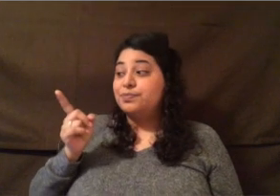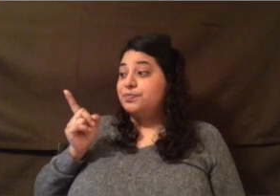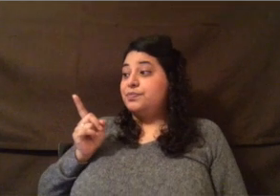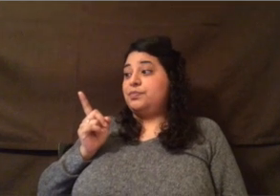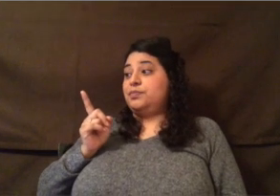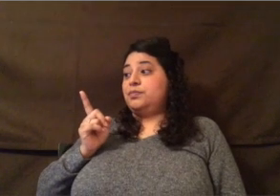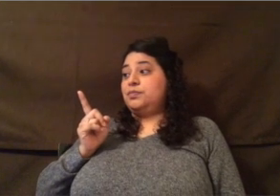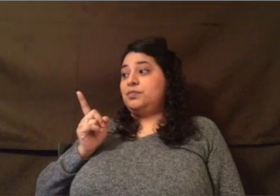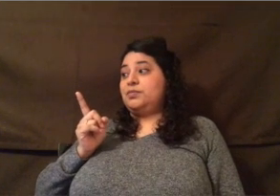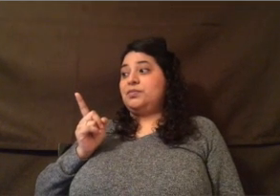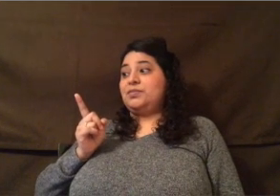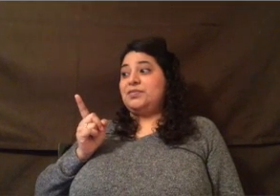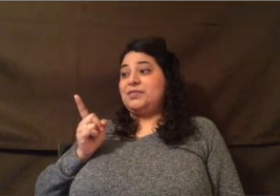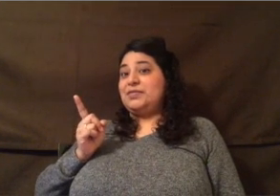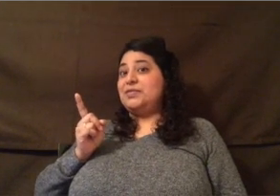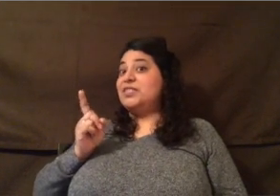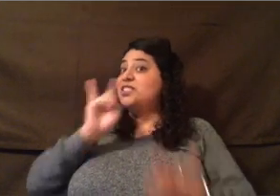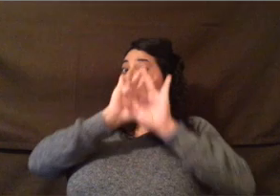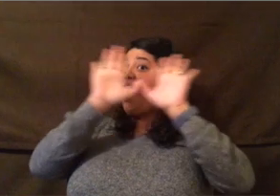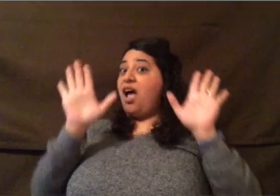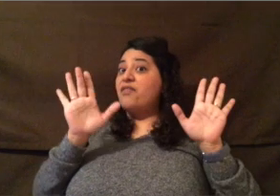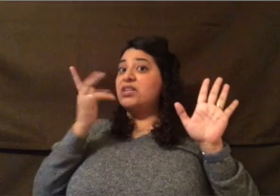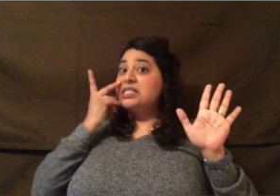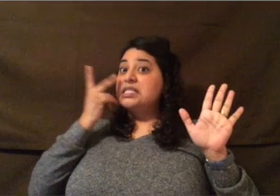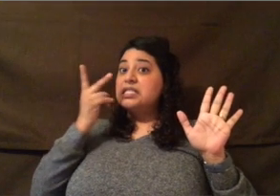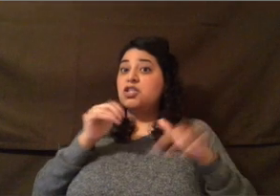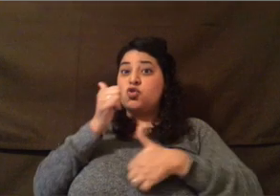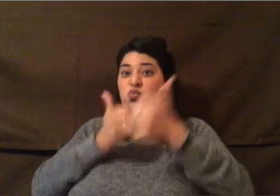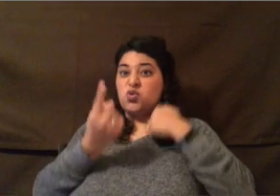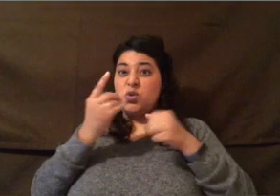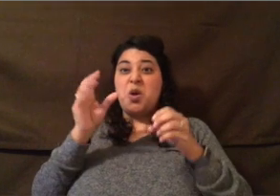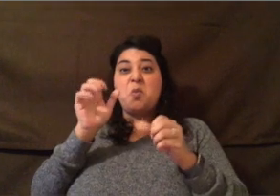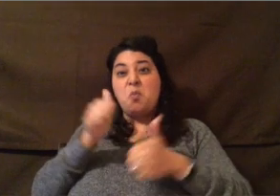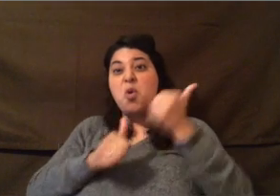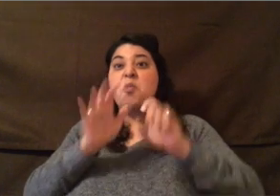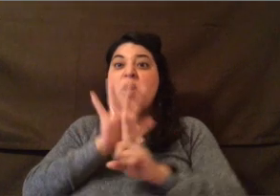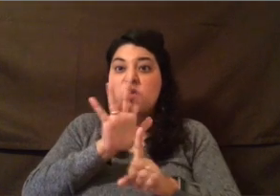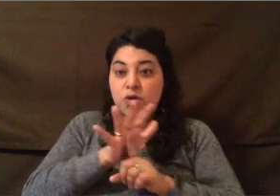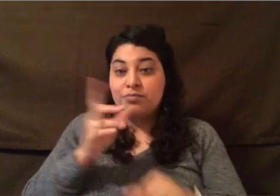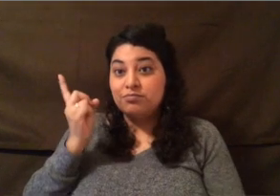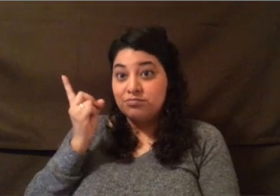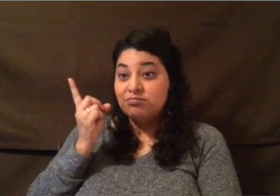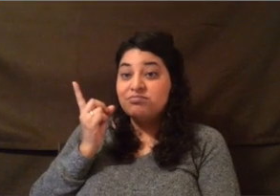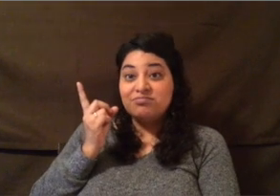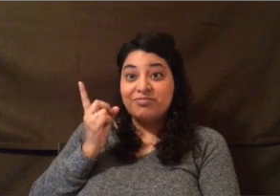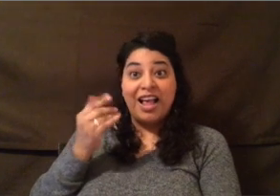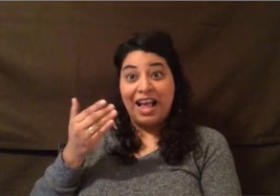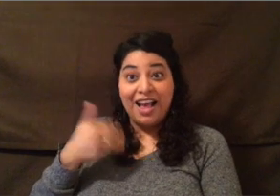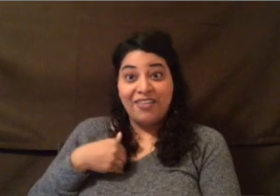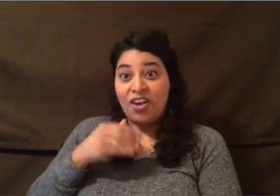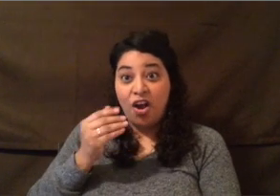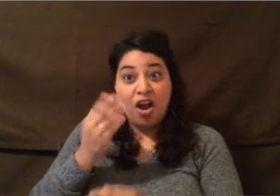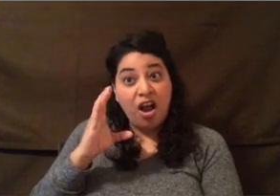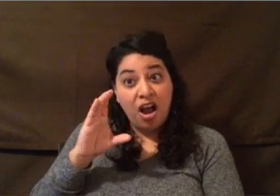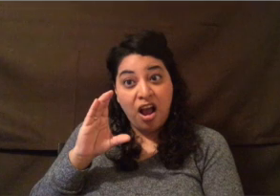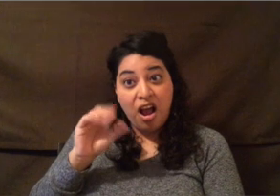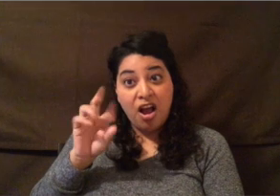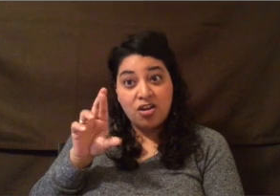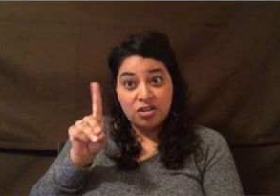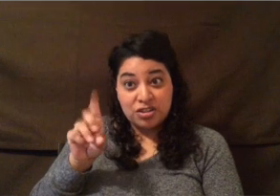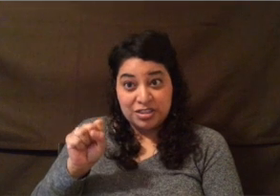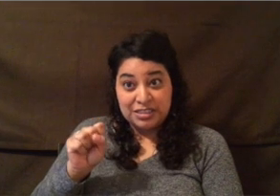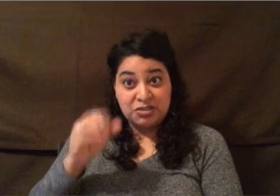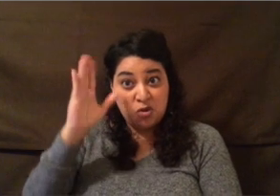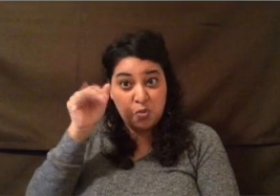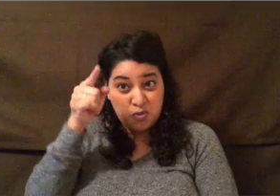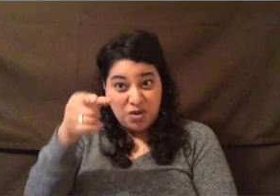it's pretty easy to see which one is the most popular. I got cards. I hope you did too.